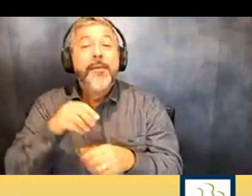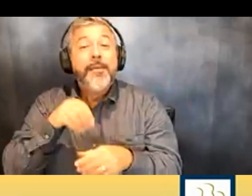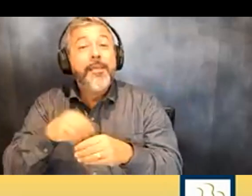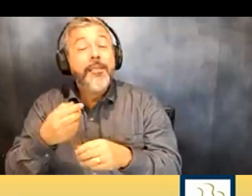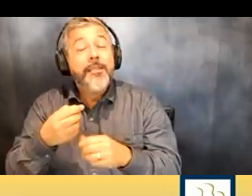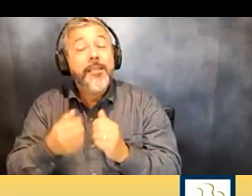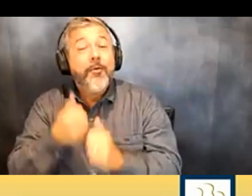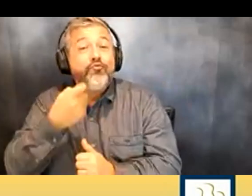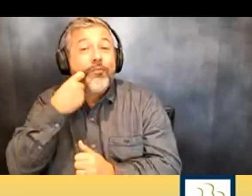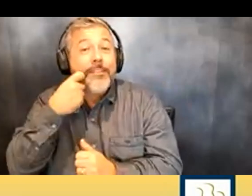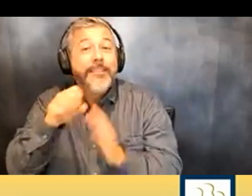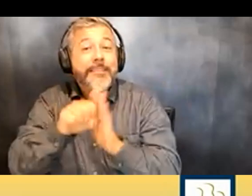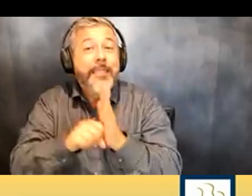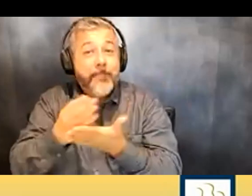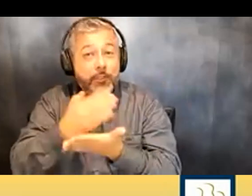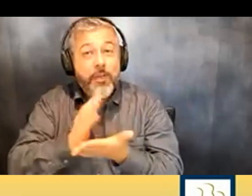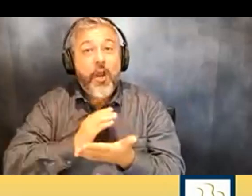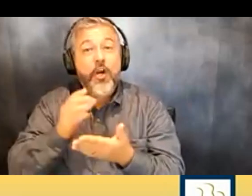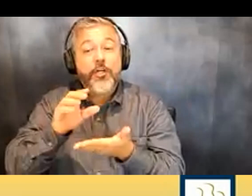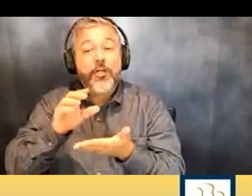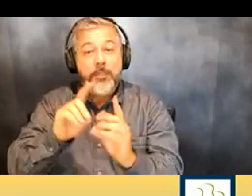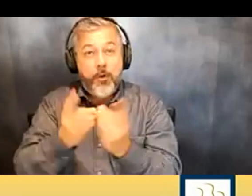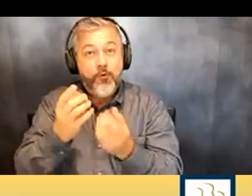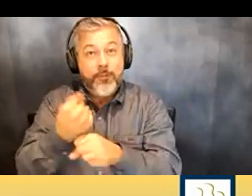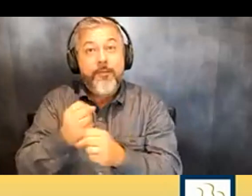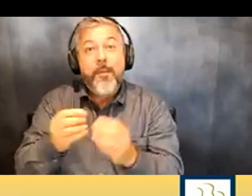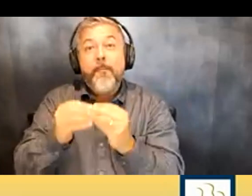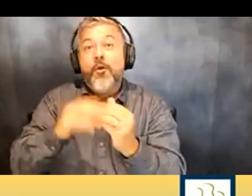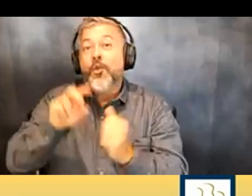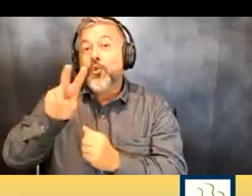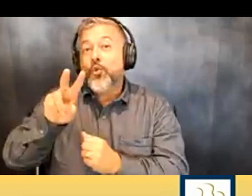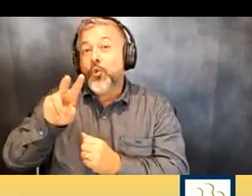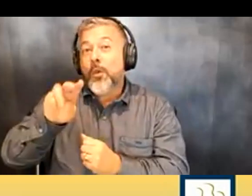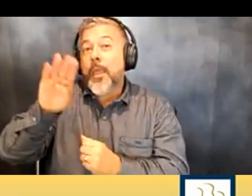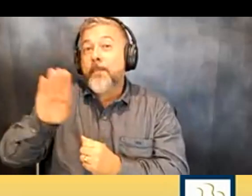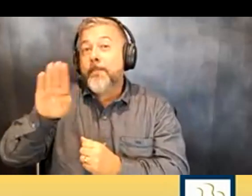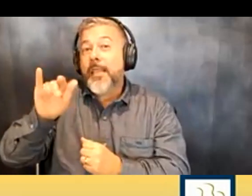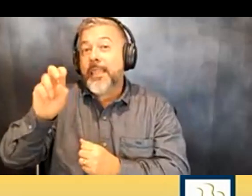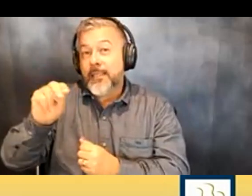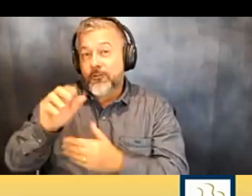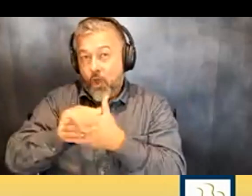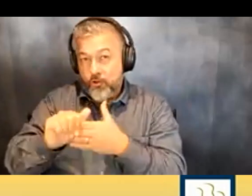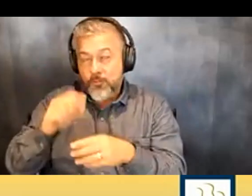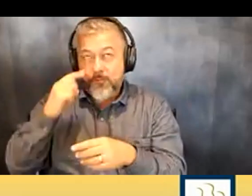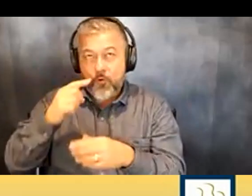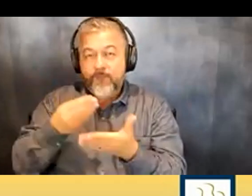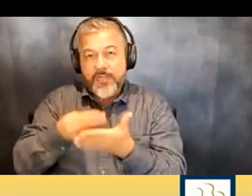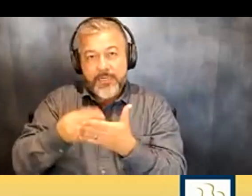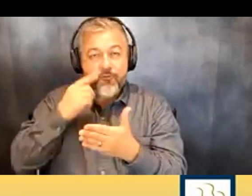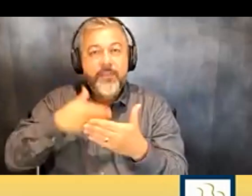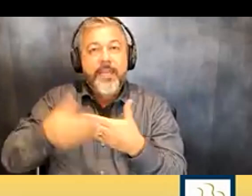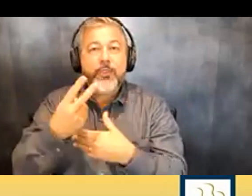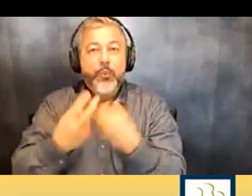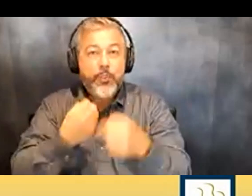our department received just over $2 billion in housing funding for the next 2 years, which is a very